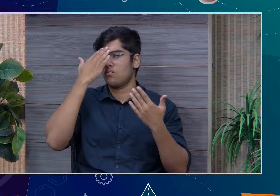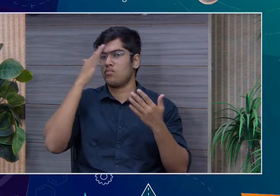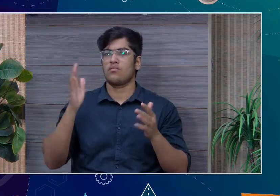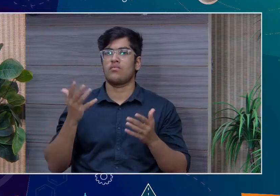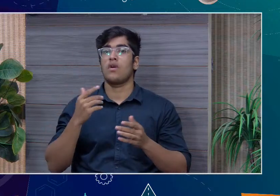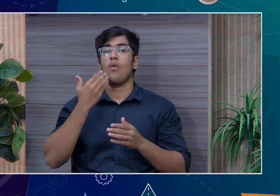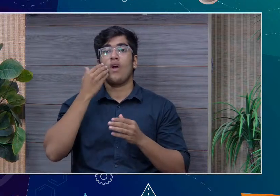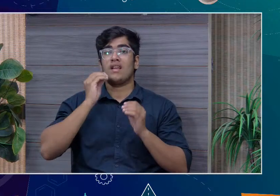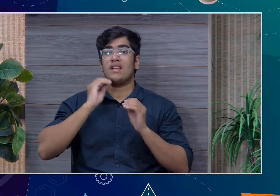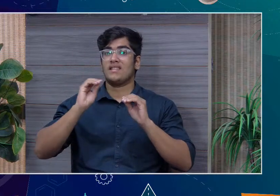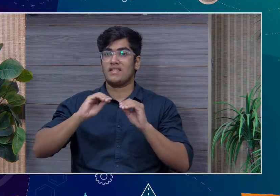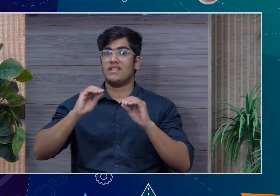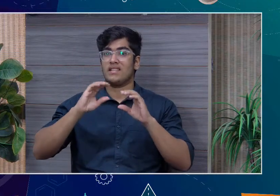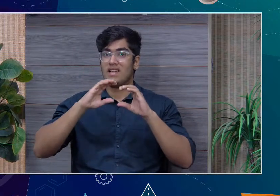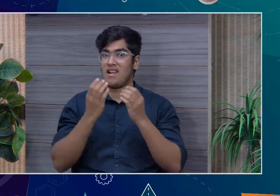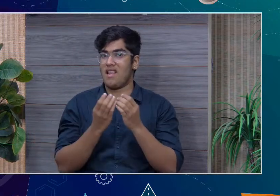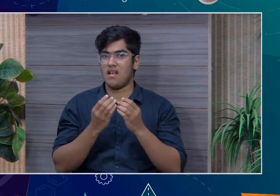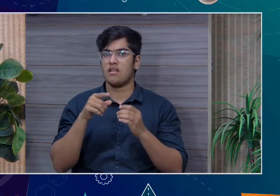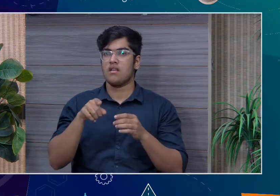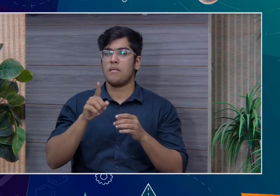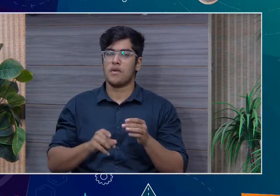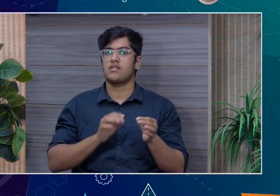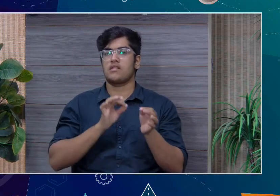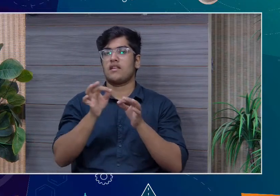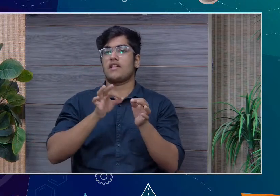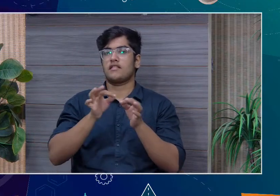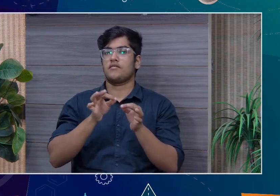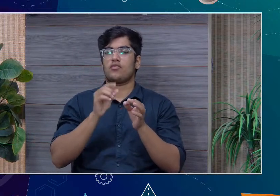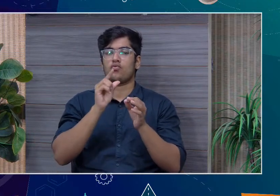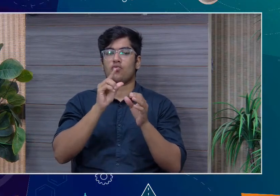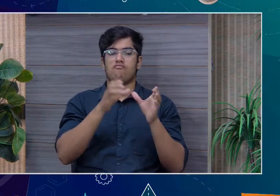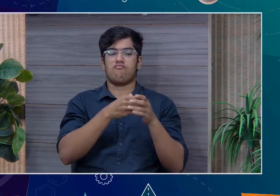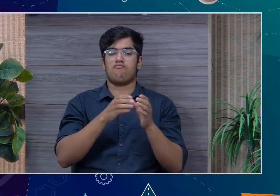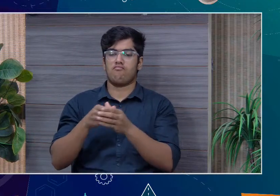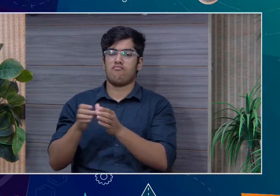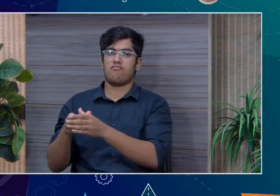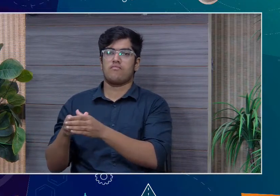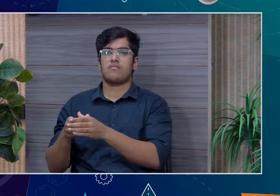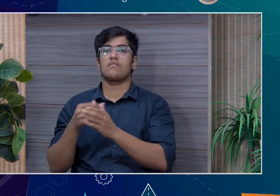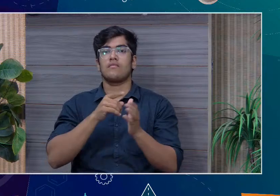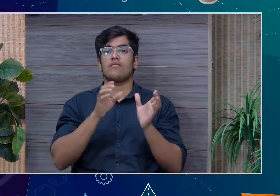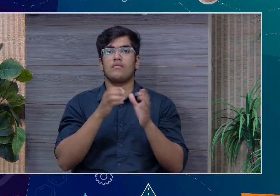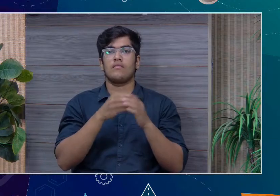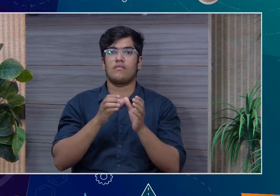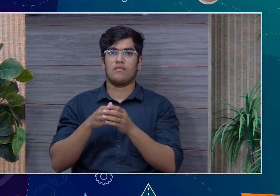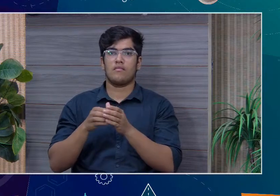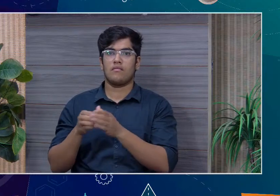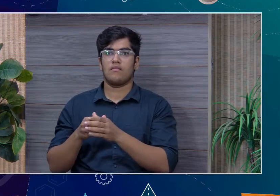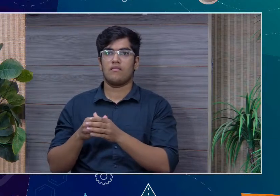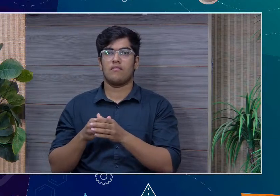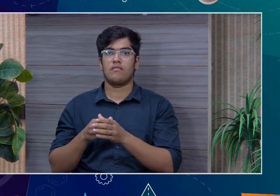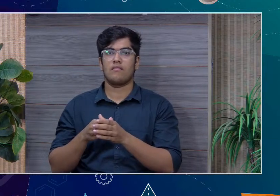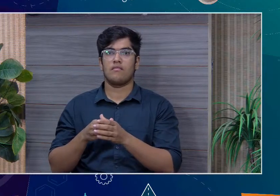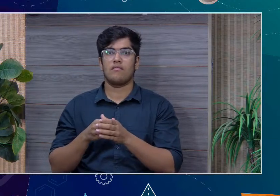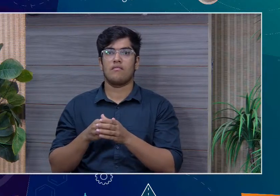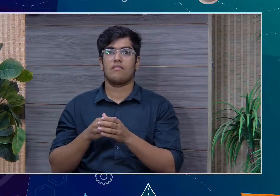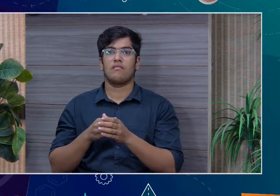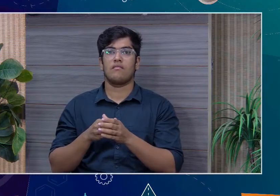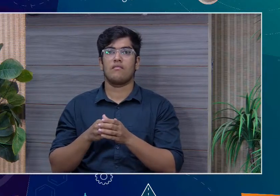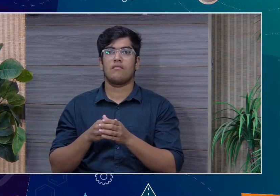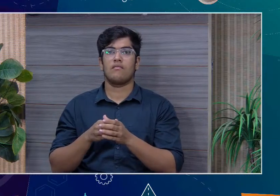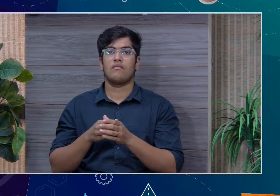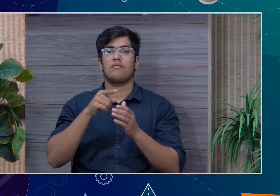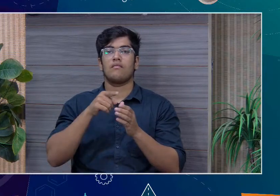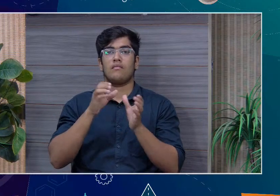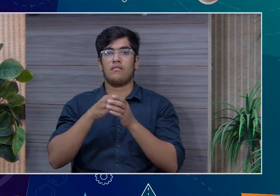class, we should make a demarcation between the emotions as to when the word came smile. So we should be